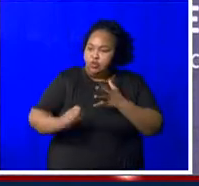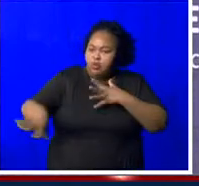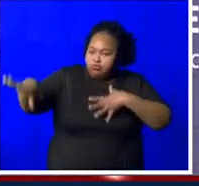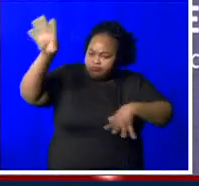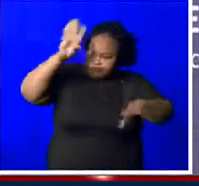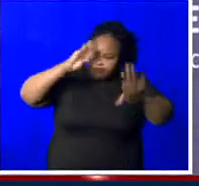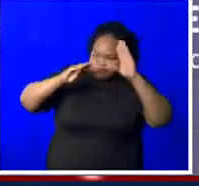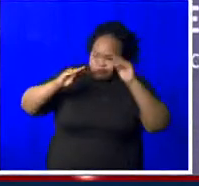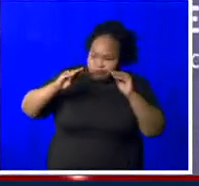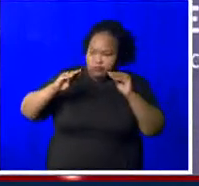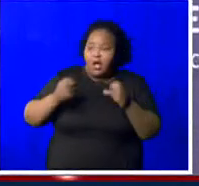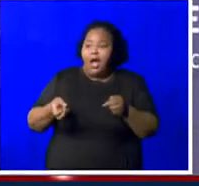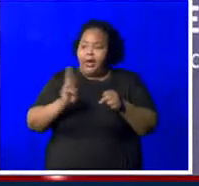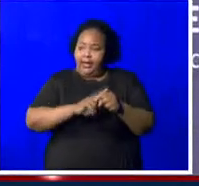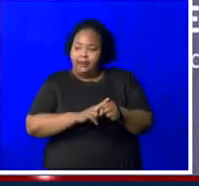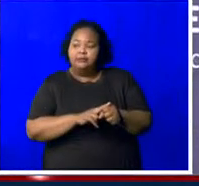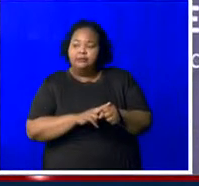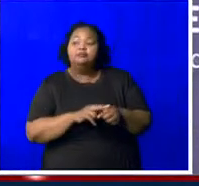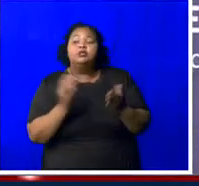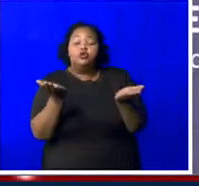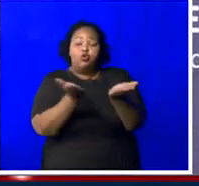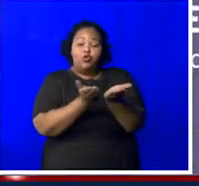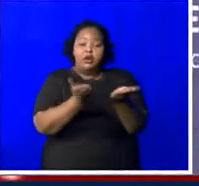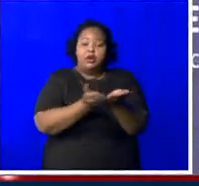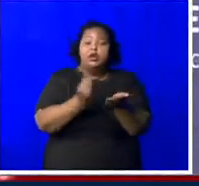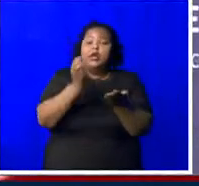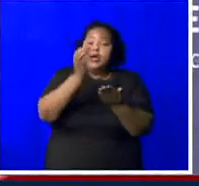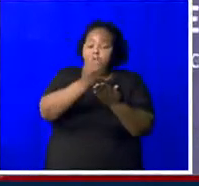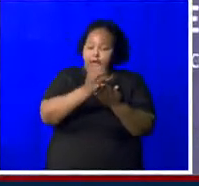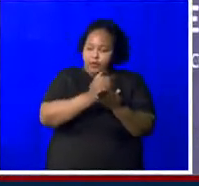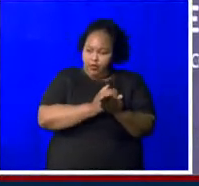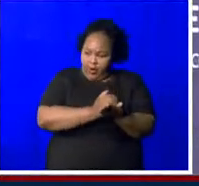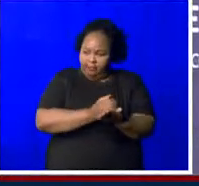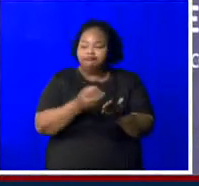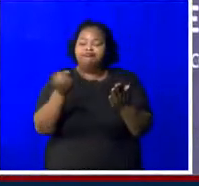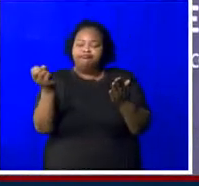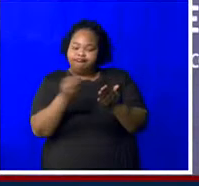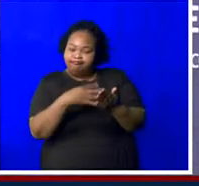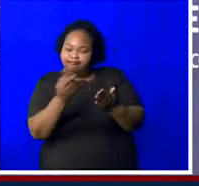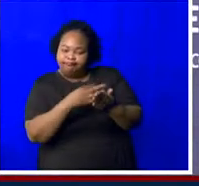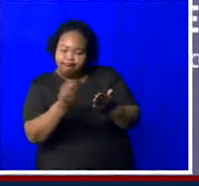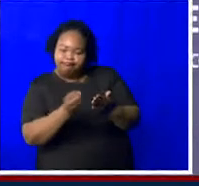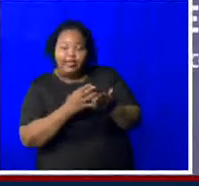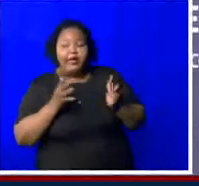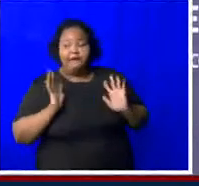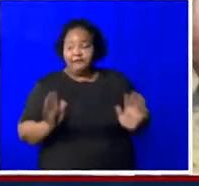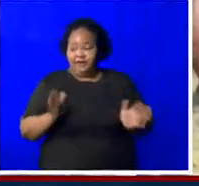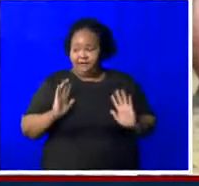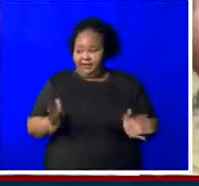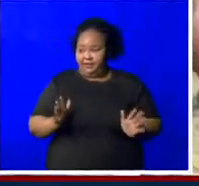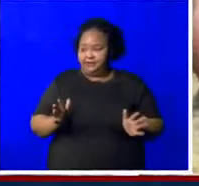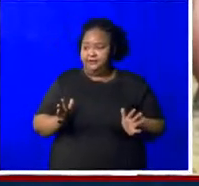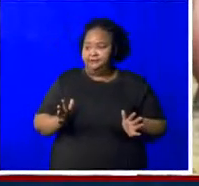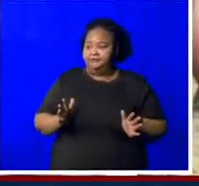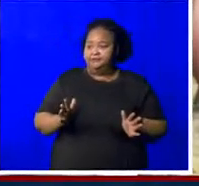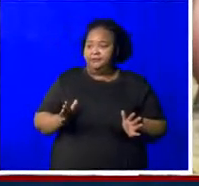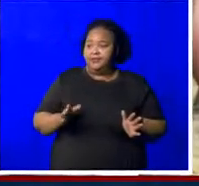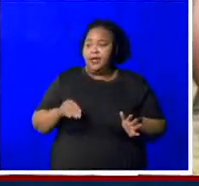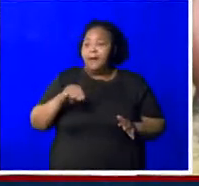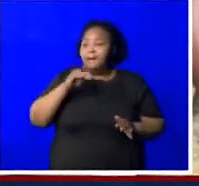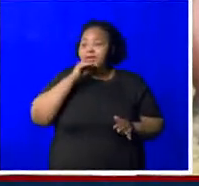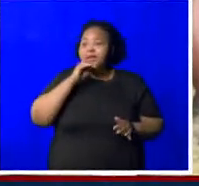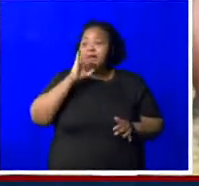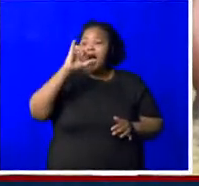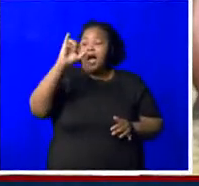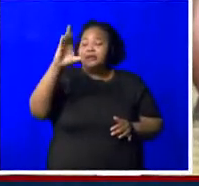the entire curriculum in our schools. ICT in education as a field of study and its